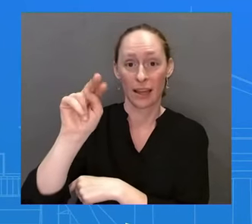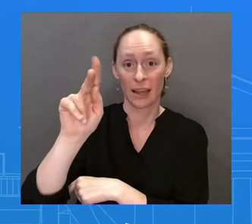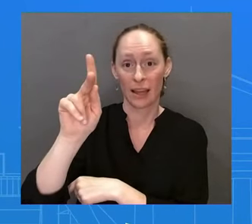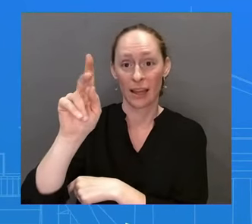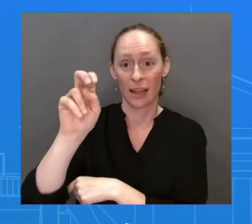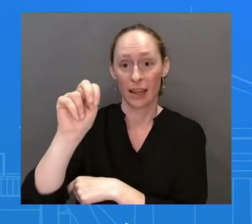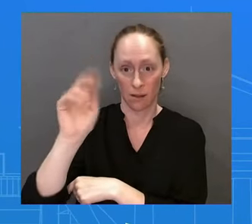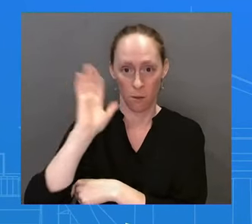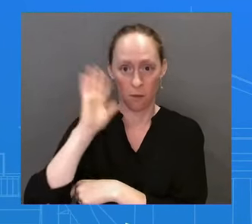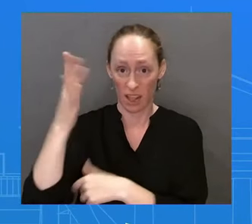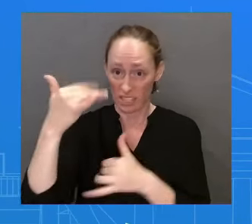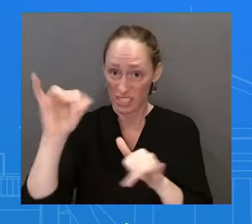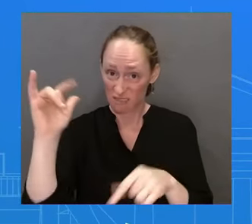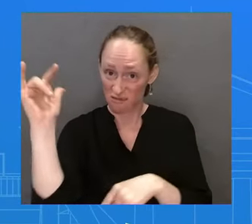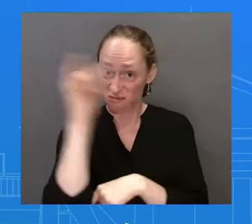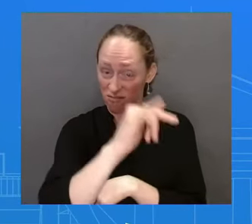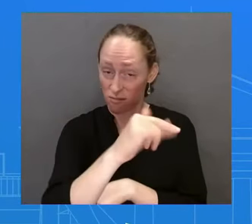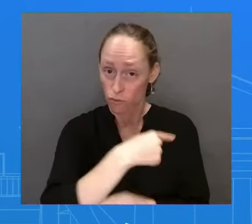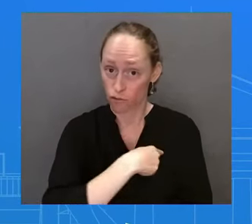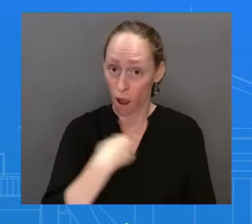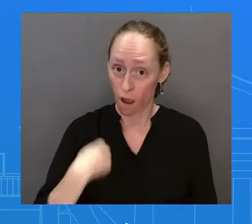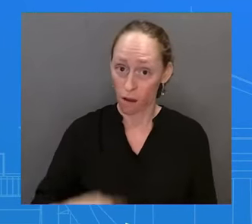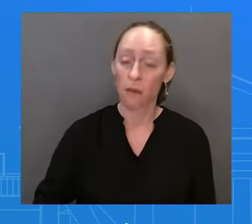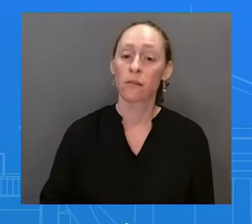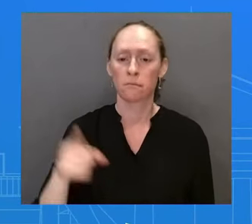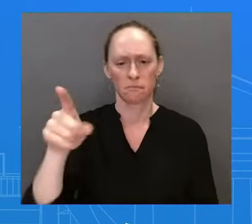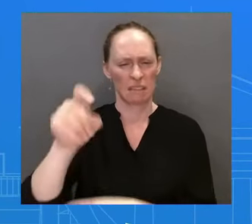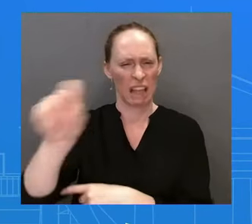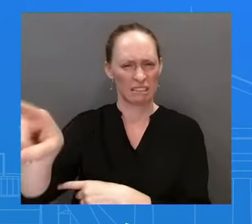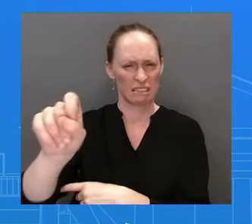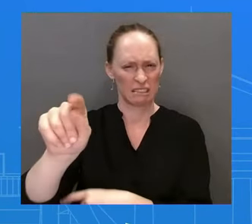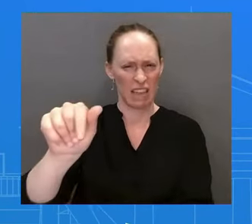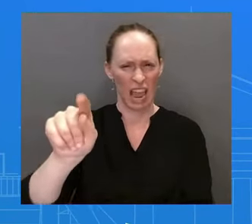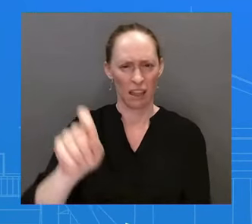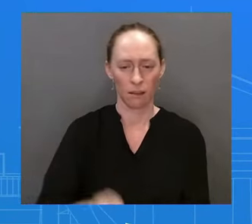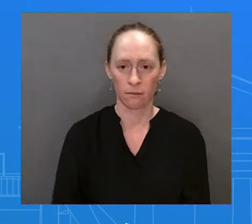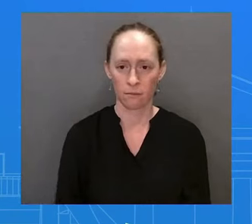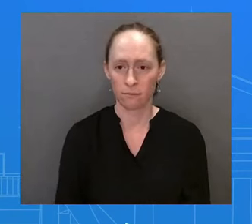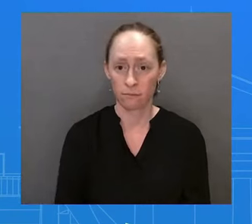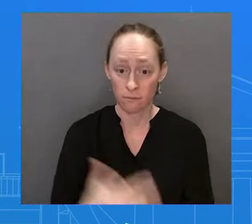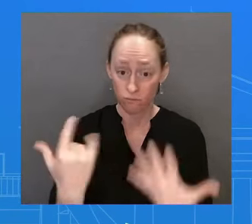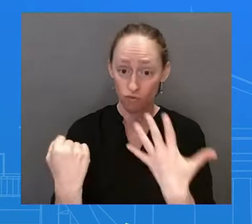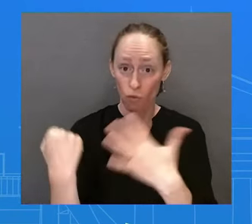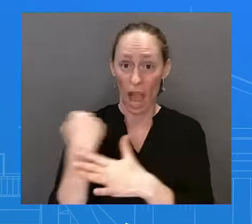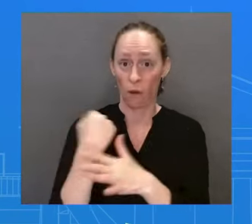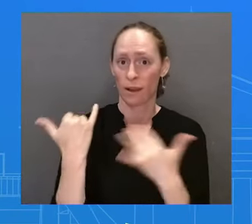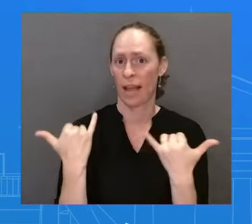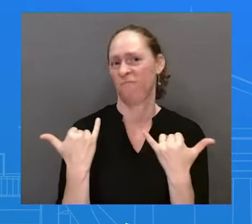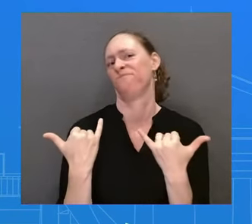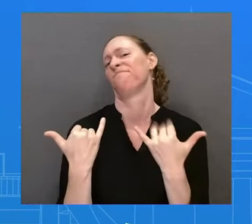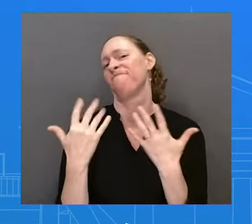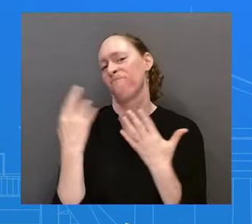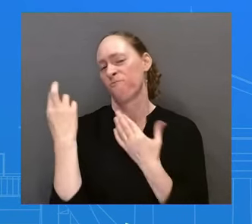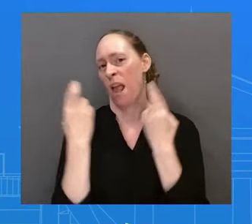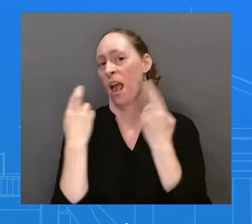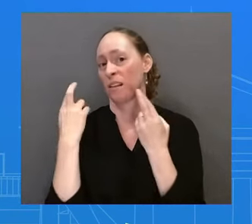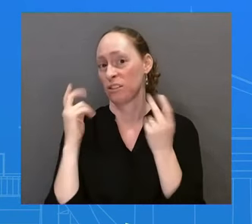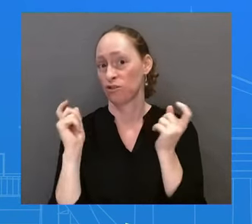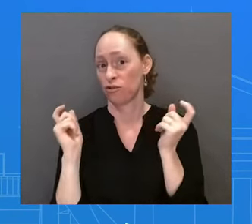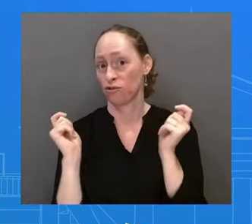of the priorities or the objectives? It doesn't change... Look, I won't speak to his travel or plans. That's for them to speak